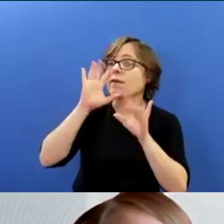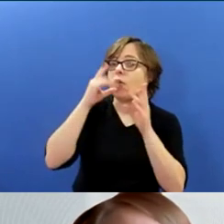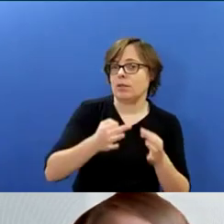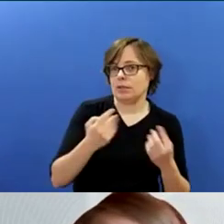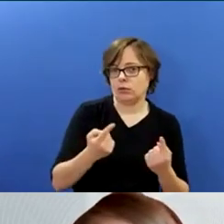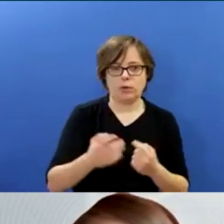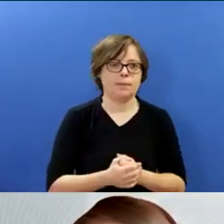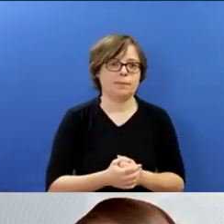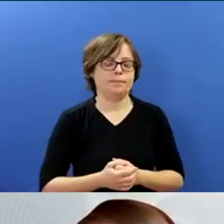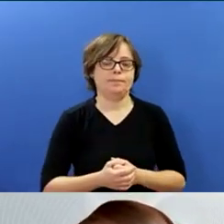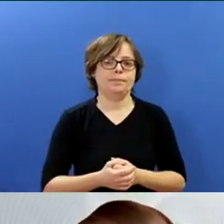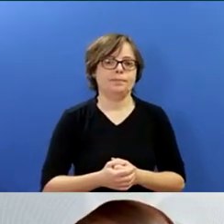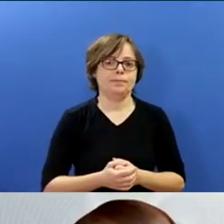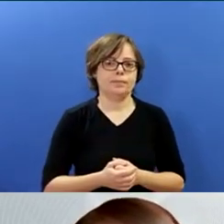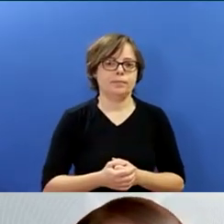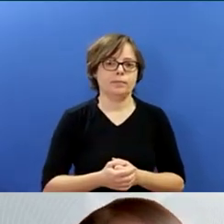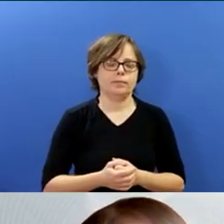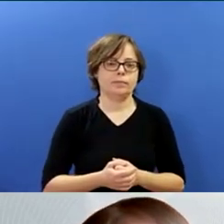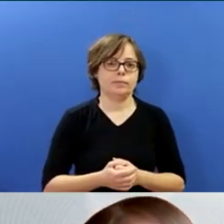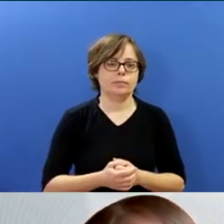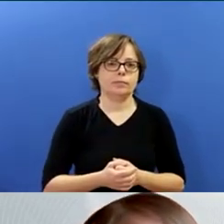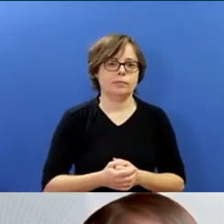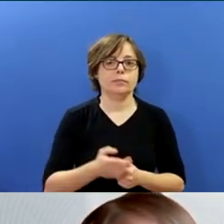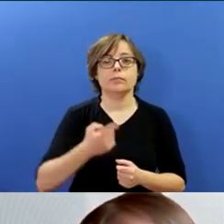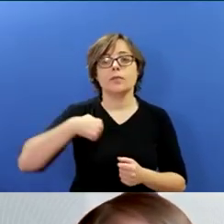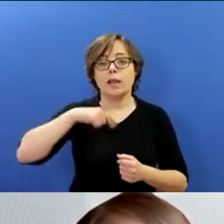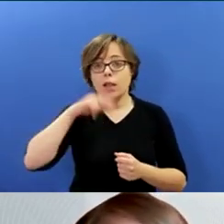Our approach can be roughly divided into 5 tasks.